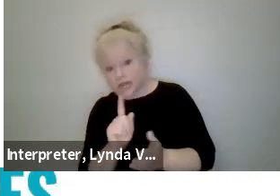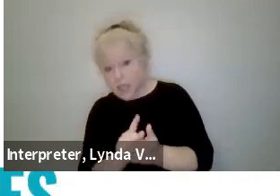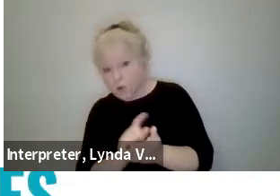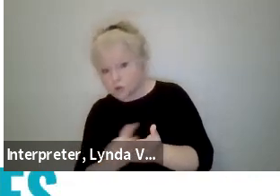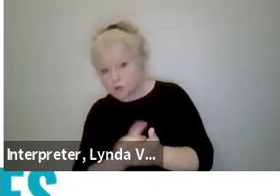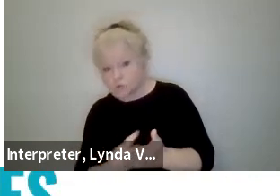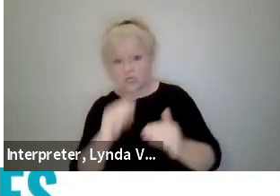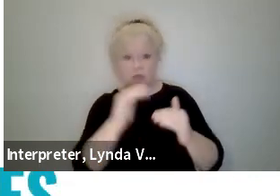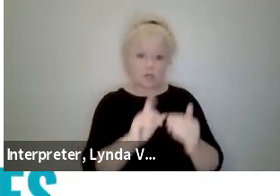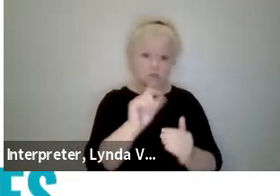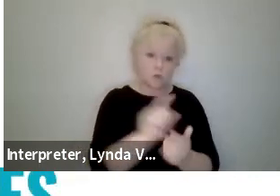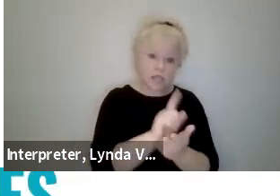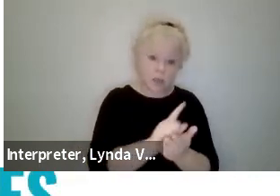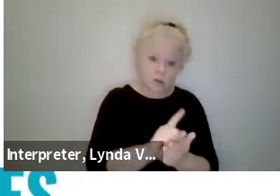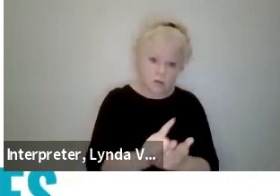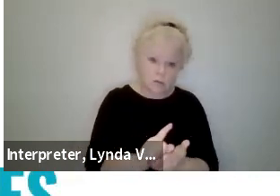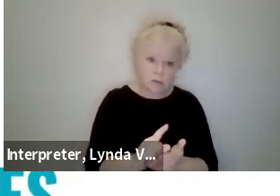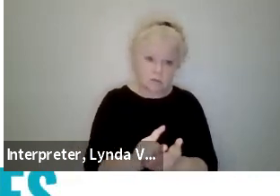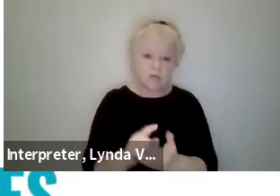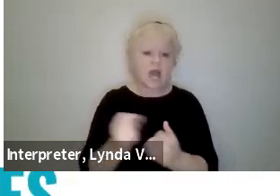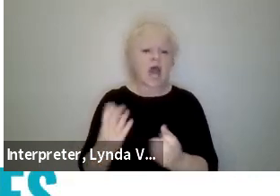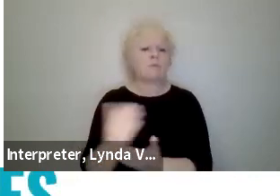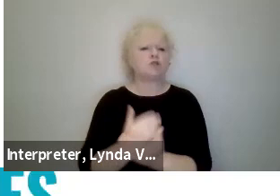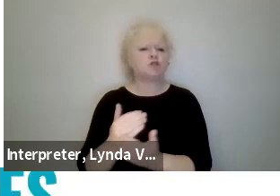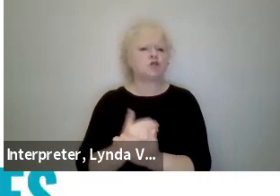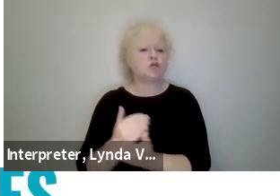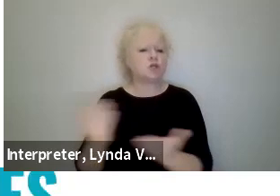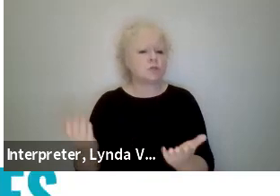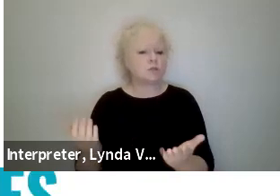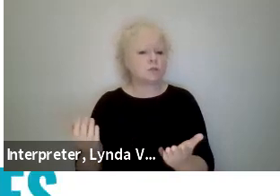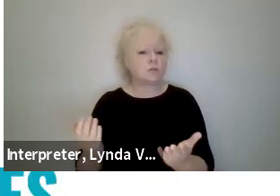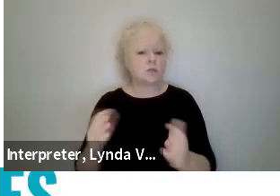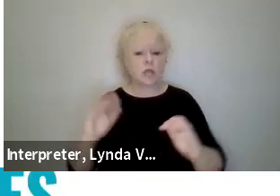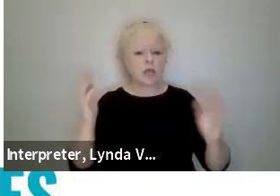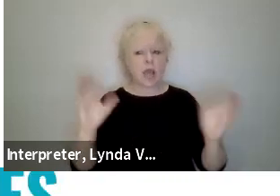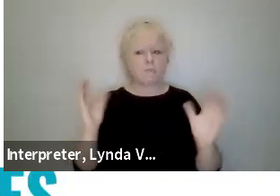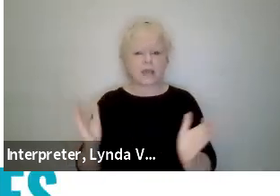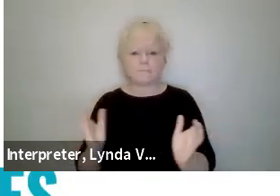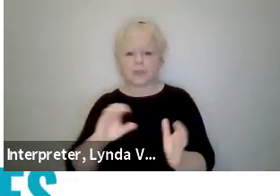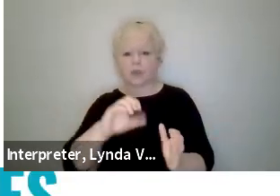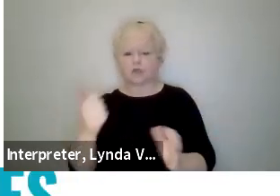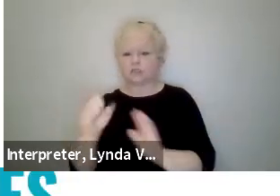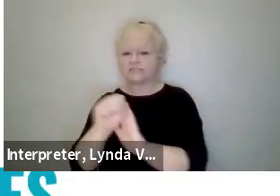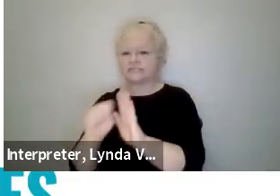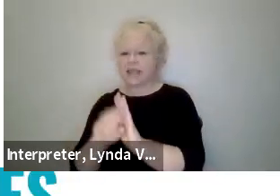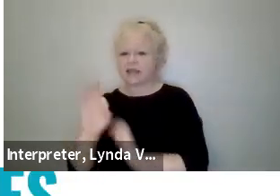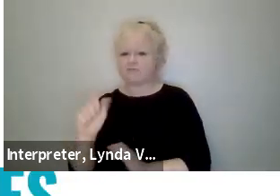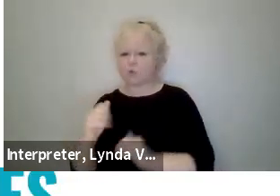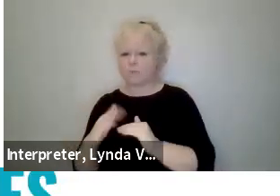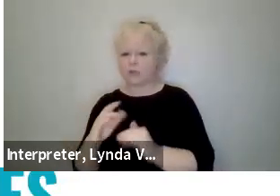and finally, what are their average wages and how do their wages compare to the state of Florida's minimum